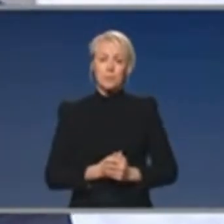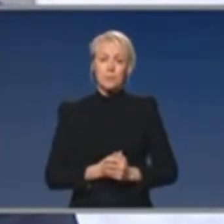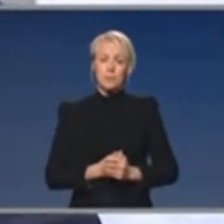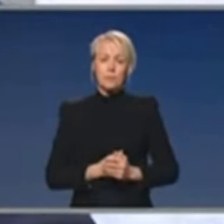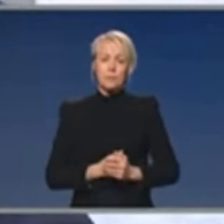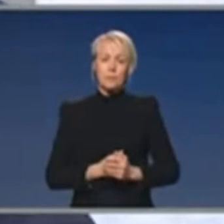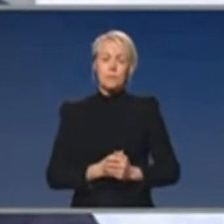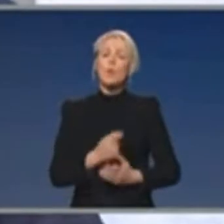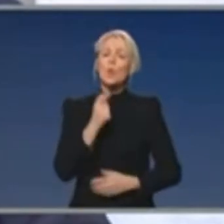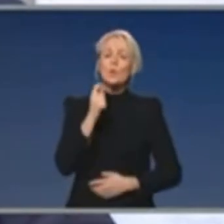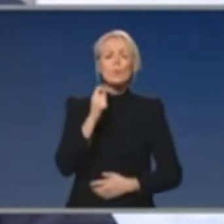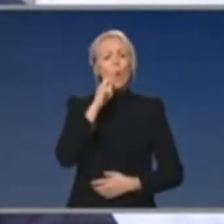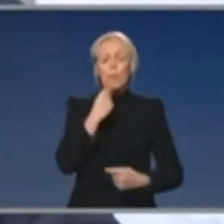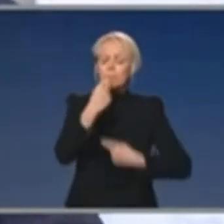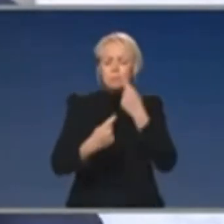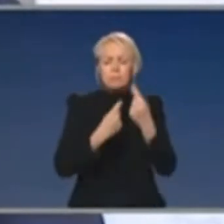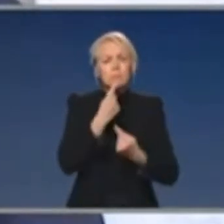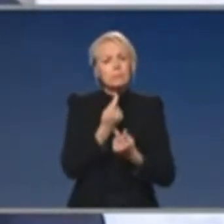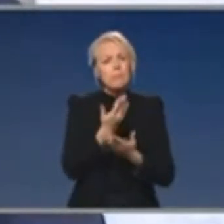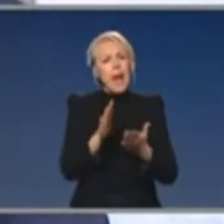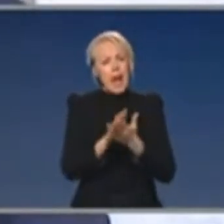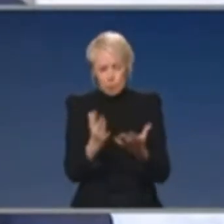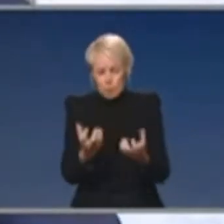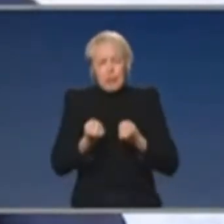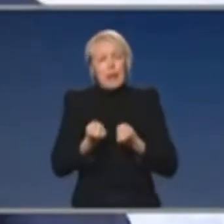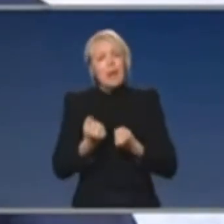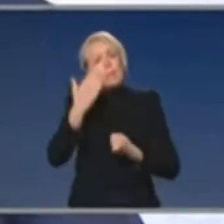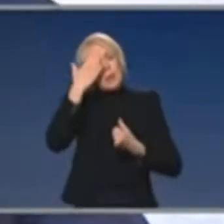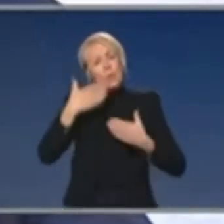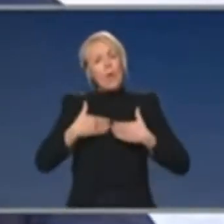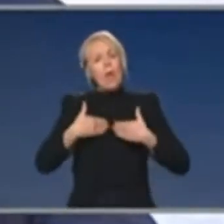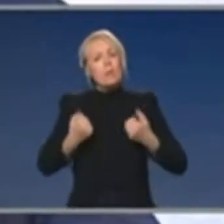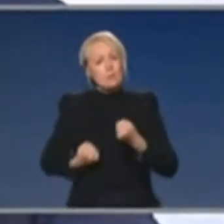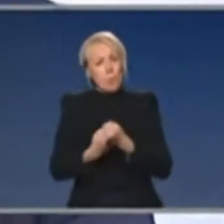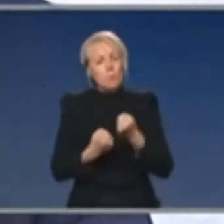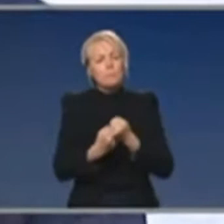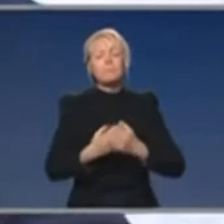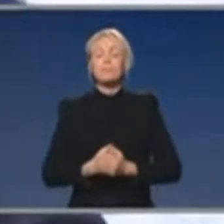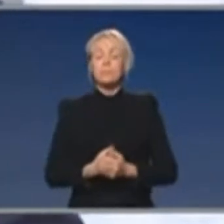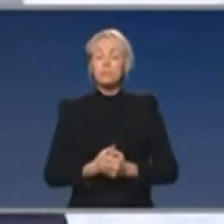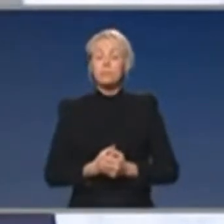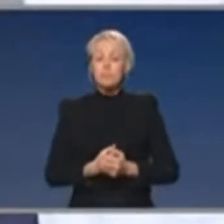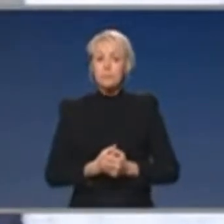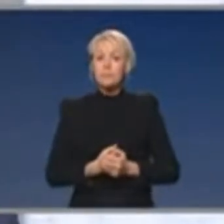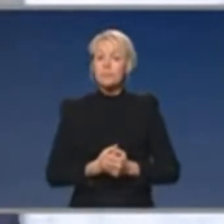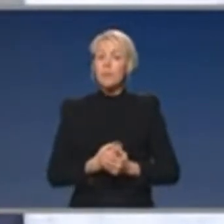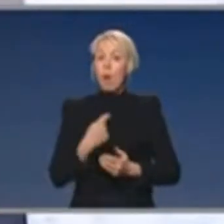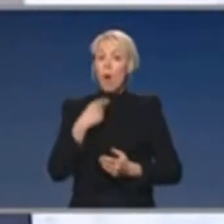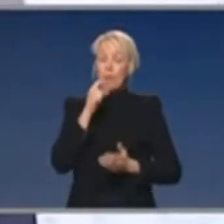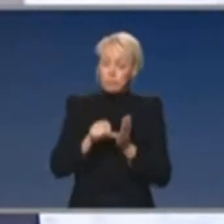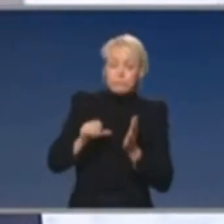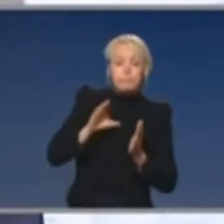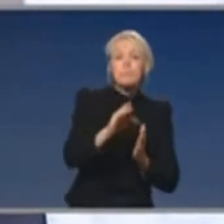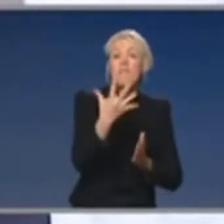are there, and I'll come to those in a second. But this morning I'm announcing a further $5 million to support Headspace, $2 million to